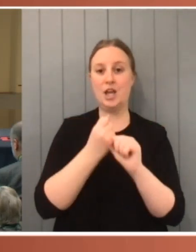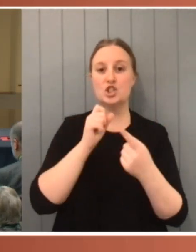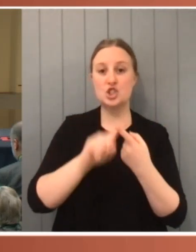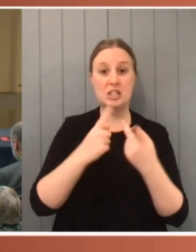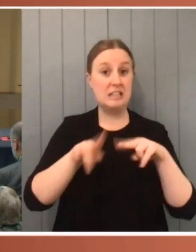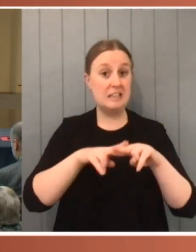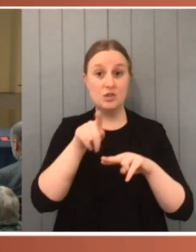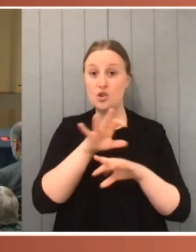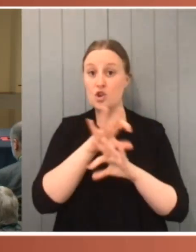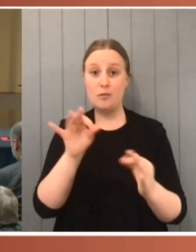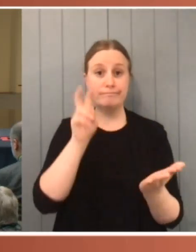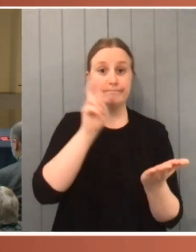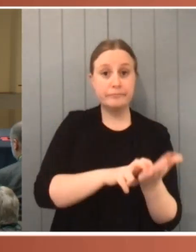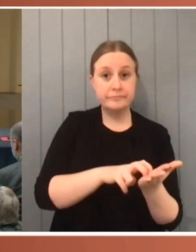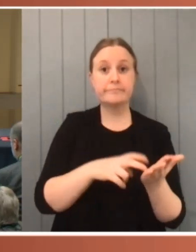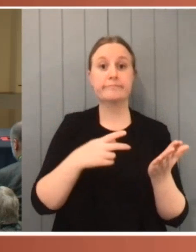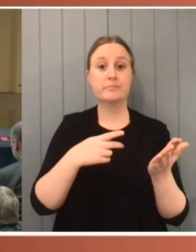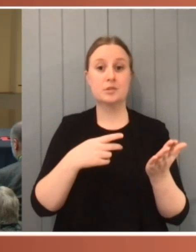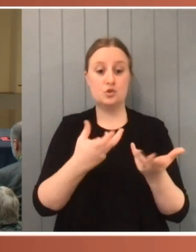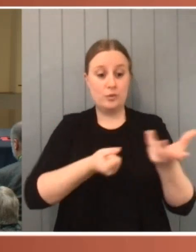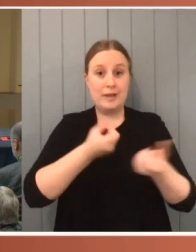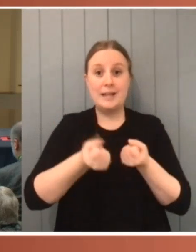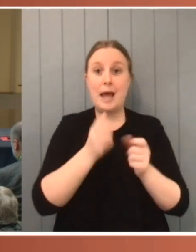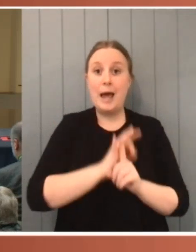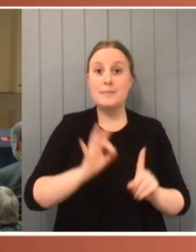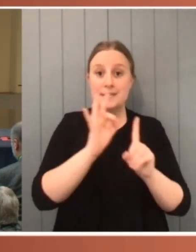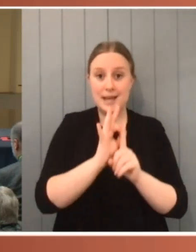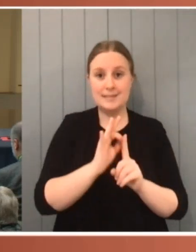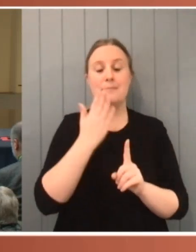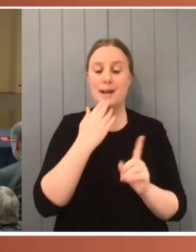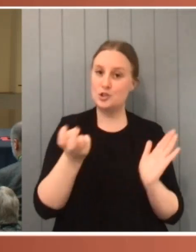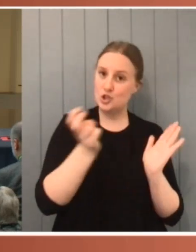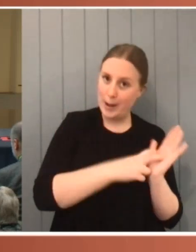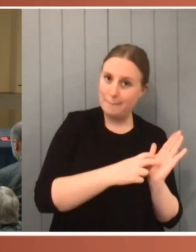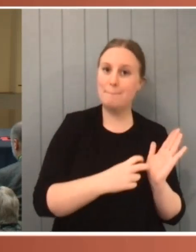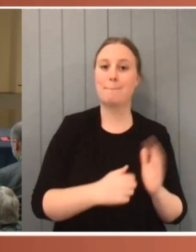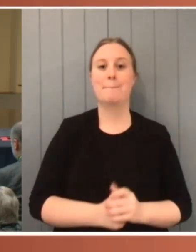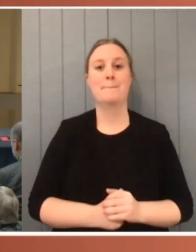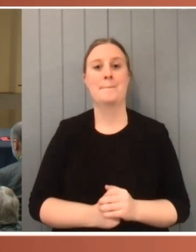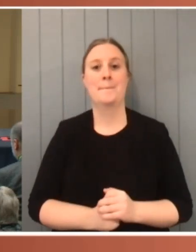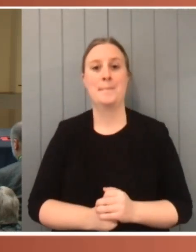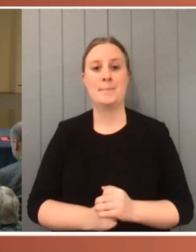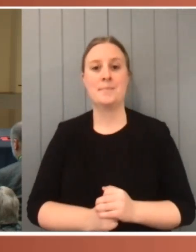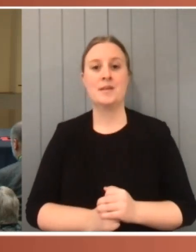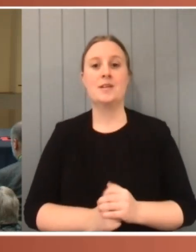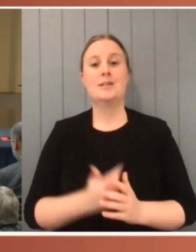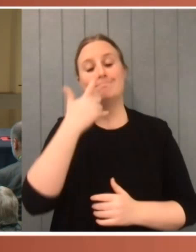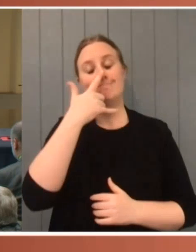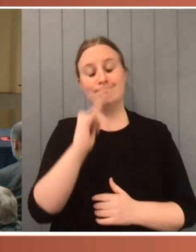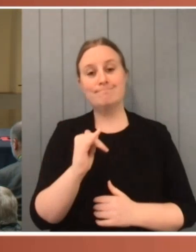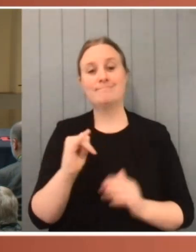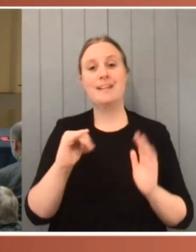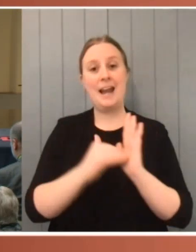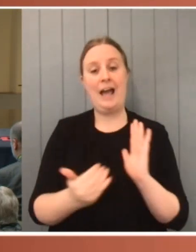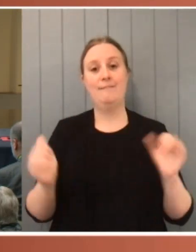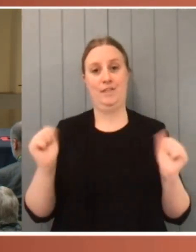table outside or email us to get on our mailing list. That does unfortunately bring us to a conclusion, but I